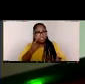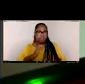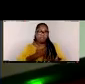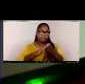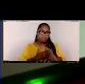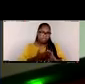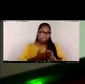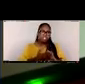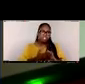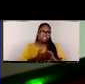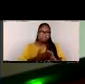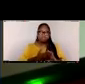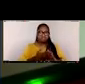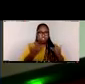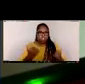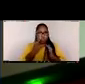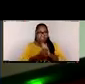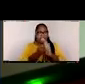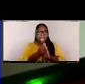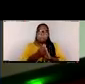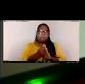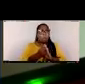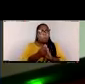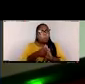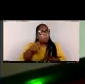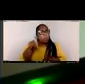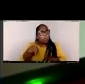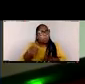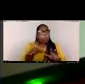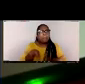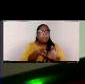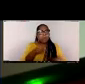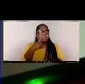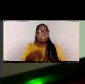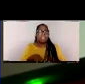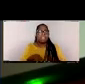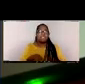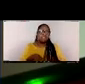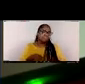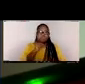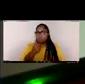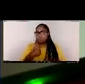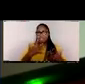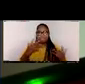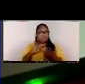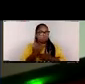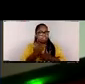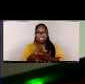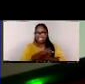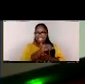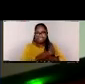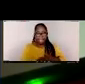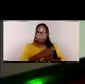this, in this day and age, it's very, very crucial that we have that. We don't have a lot of projects like that. Now, it's been my